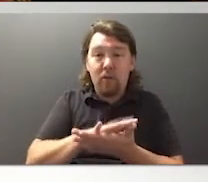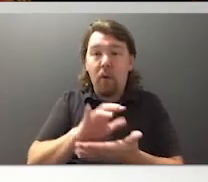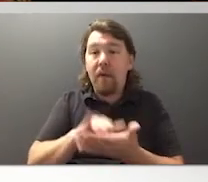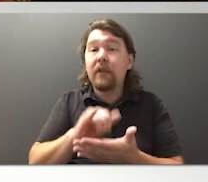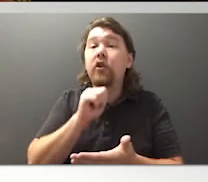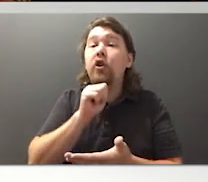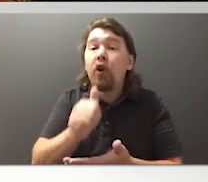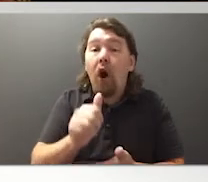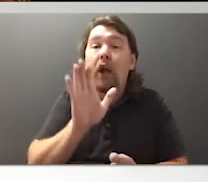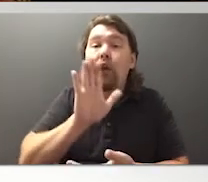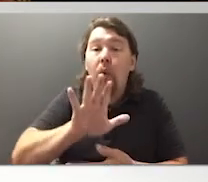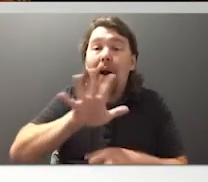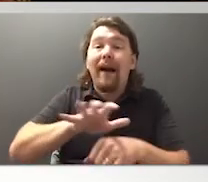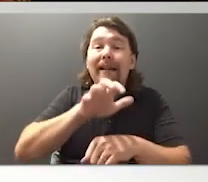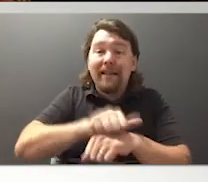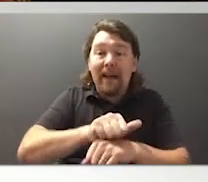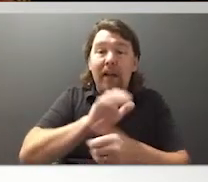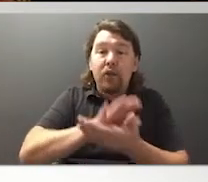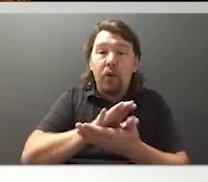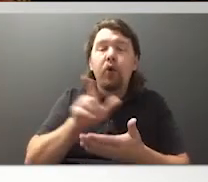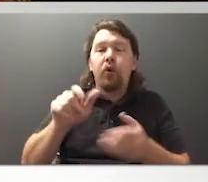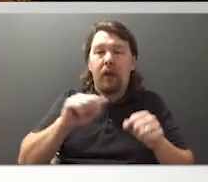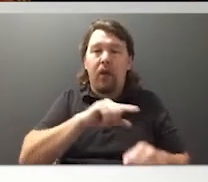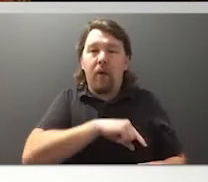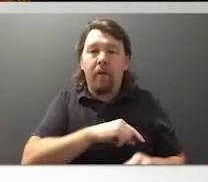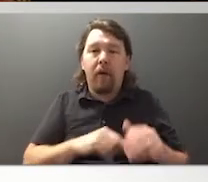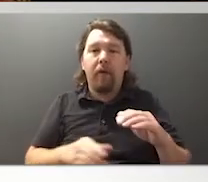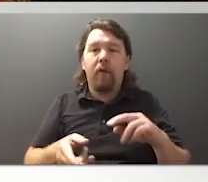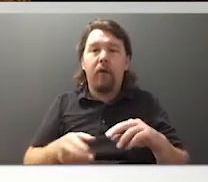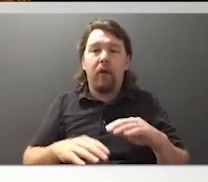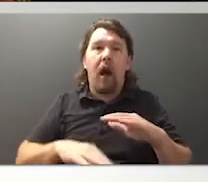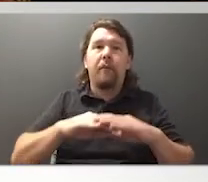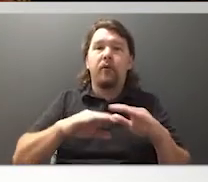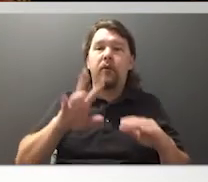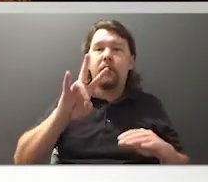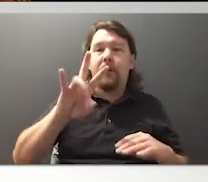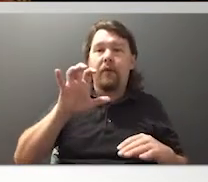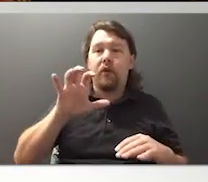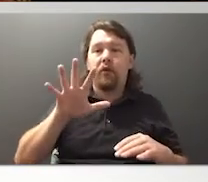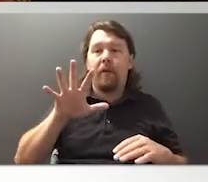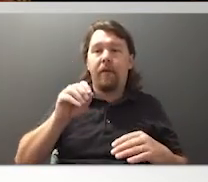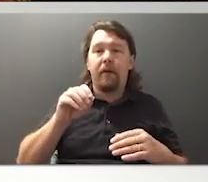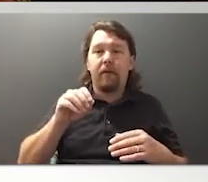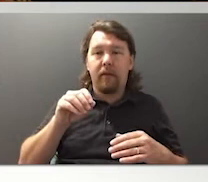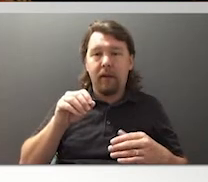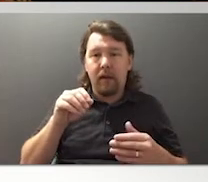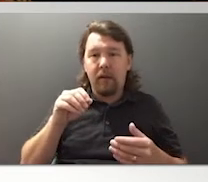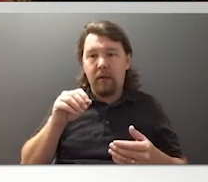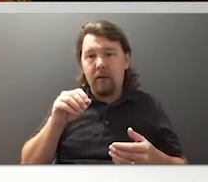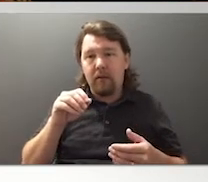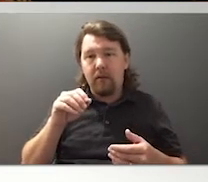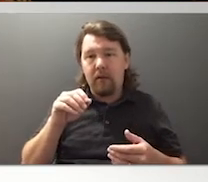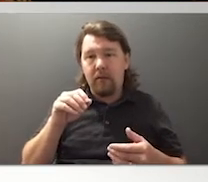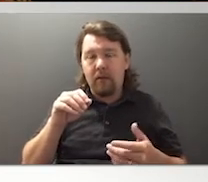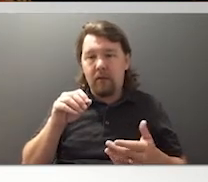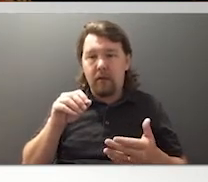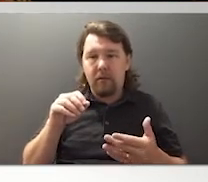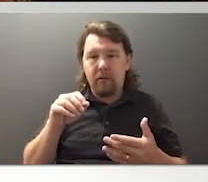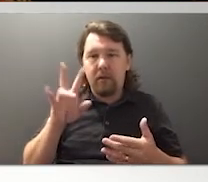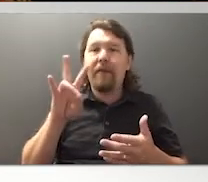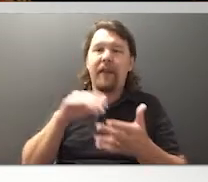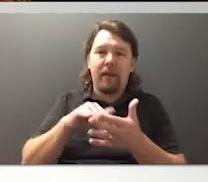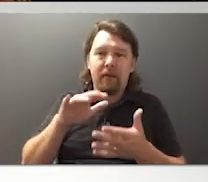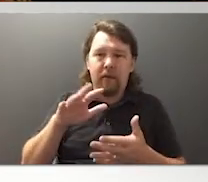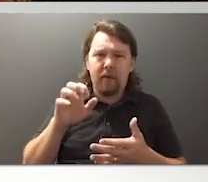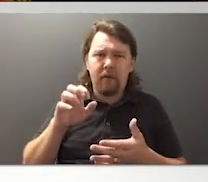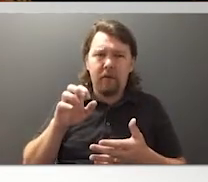school, you can qualify for up to $750 to help transport that student there, okay? That's part